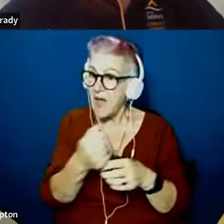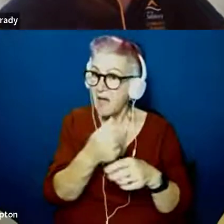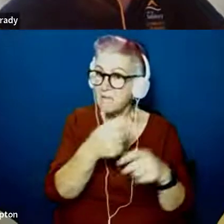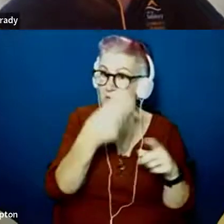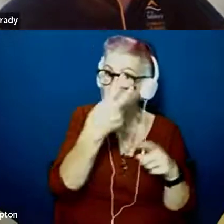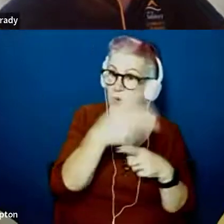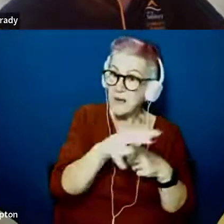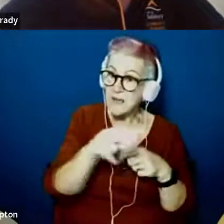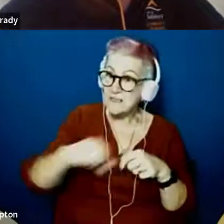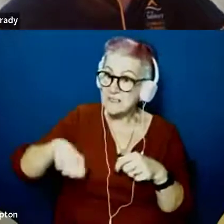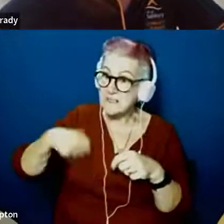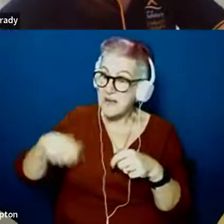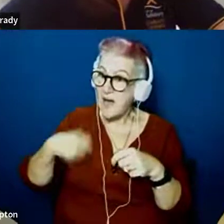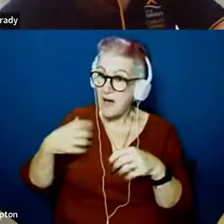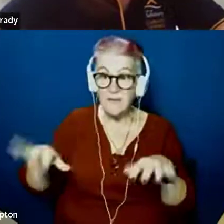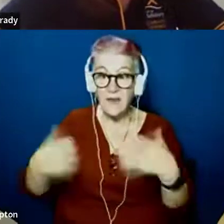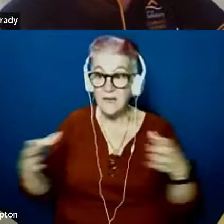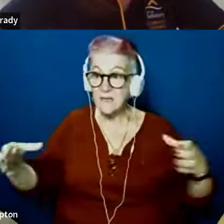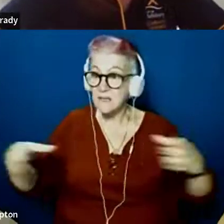right?